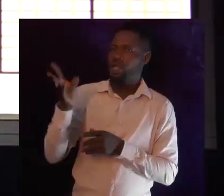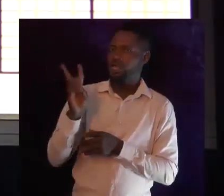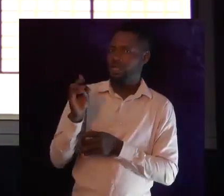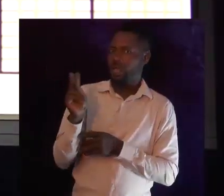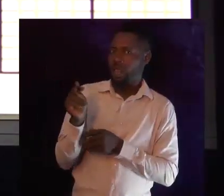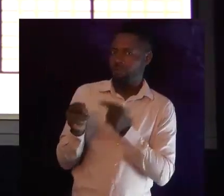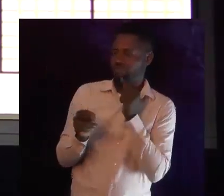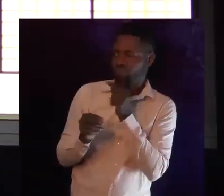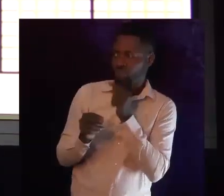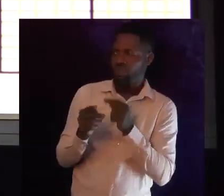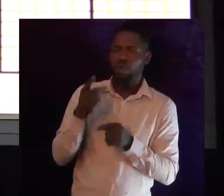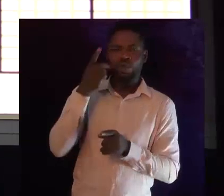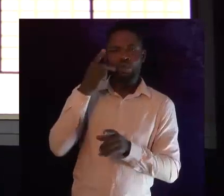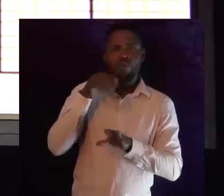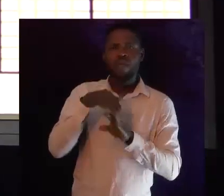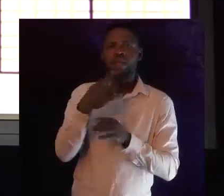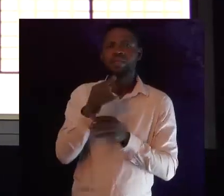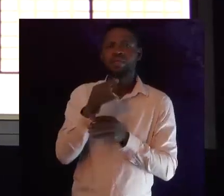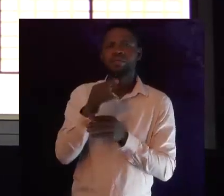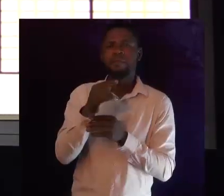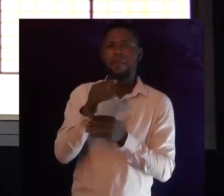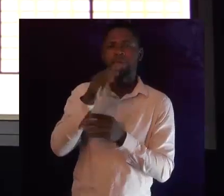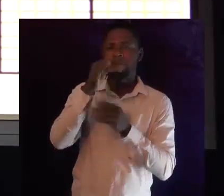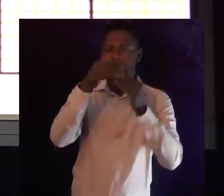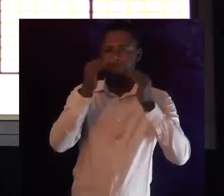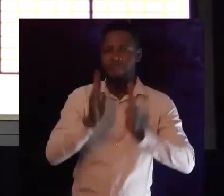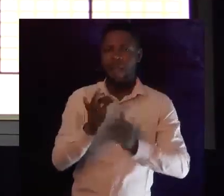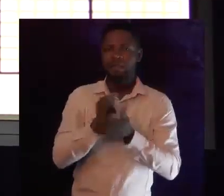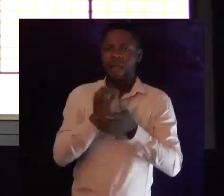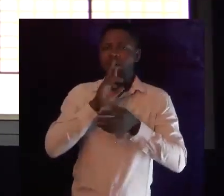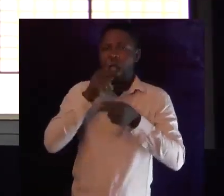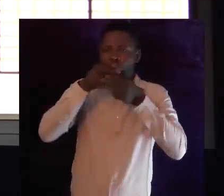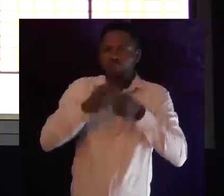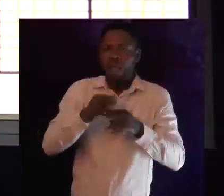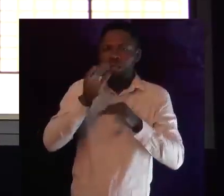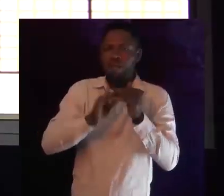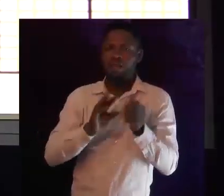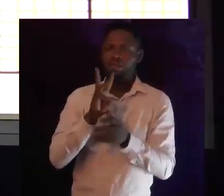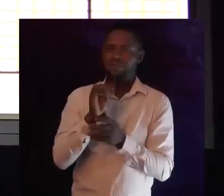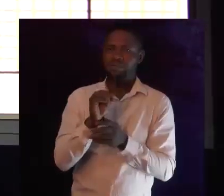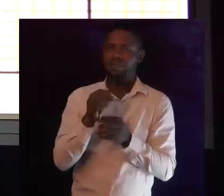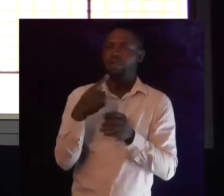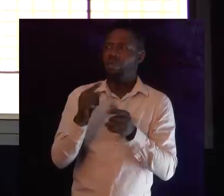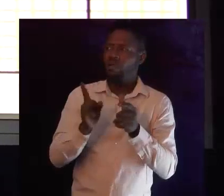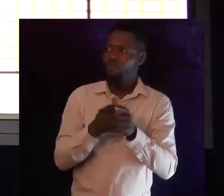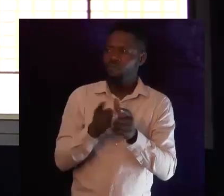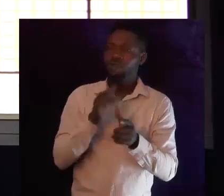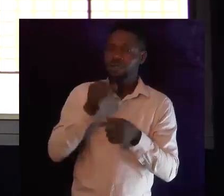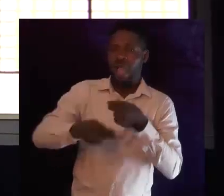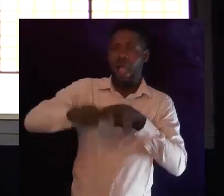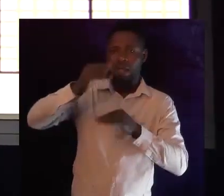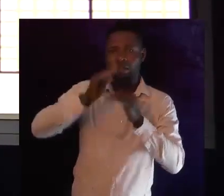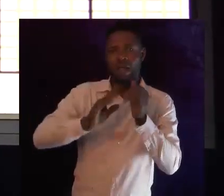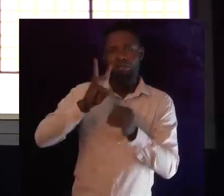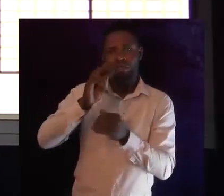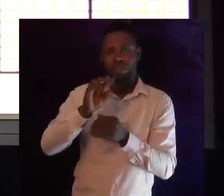naira is. Now, you have to look for bars that are shorter than 60. And the first one is higher than 60. Second one